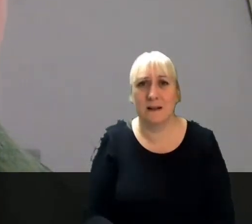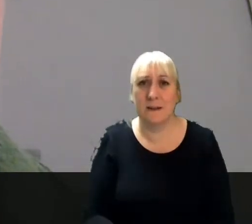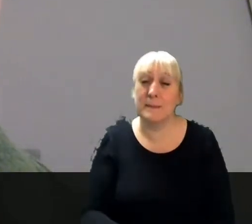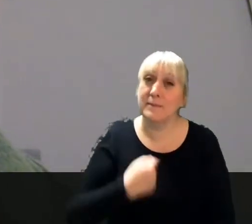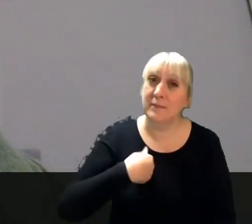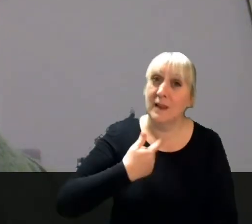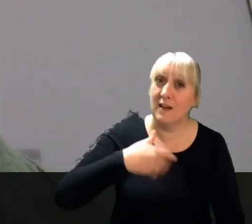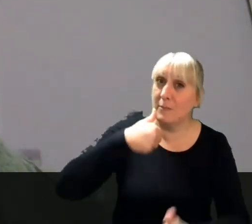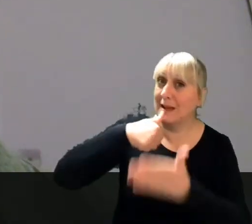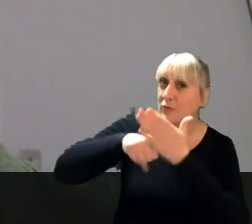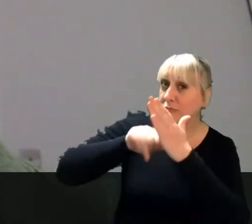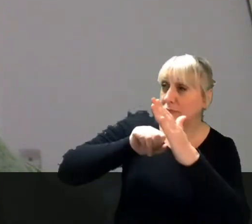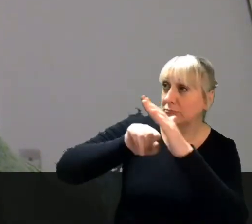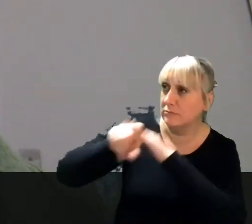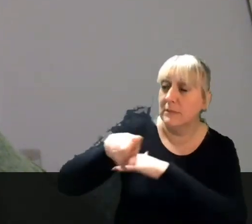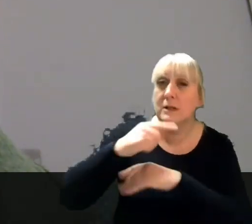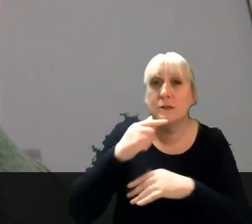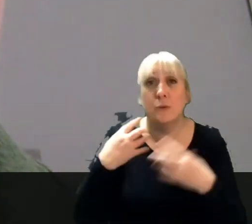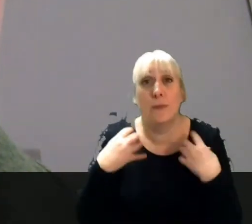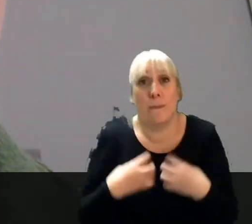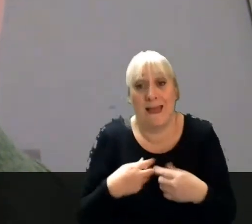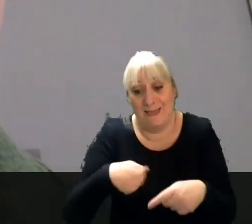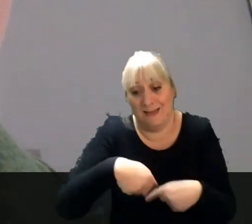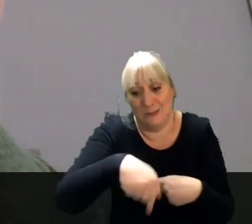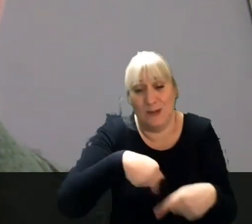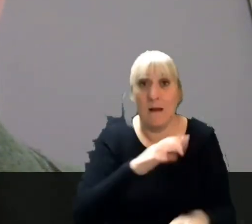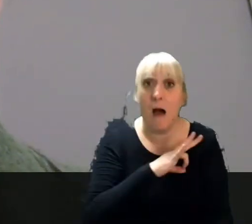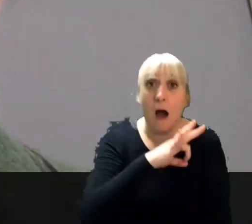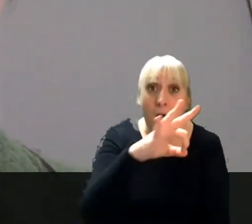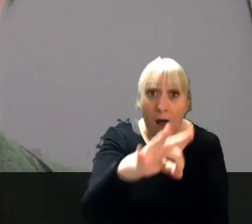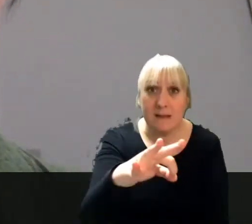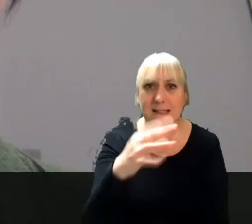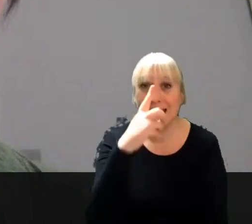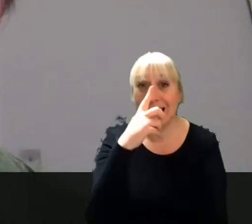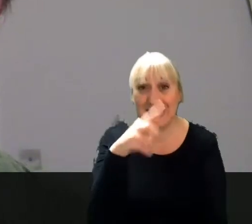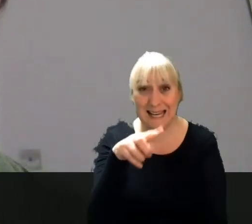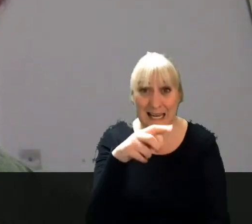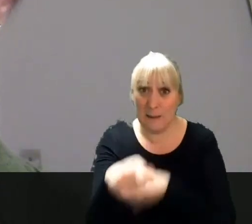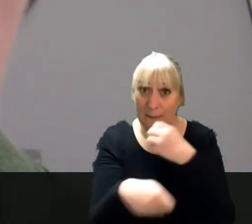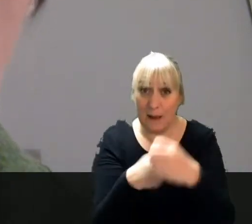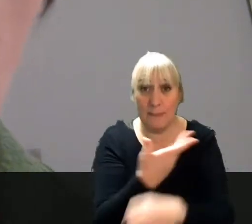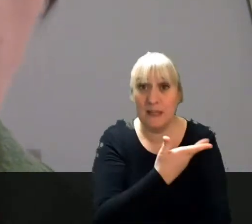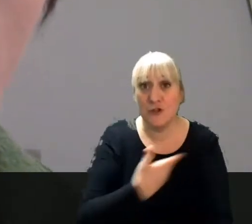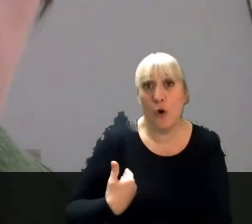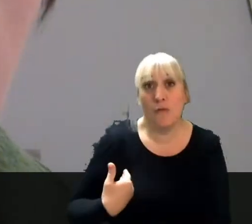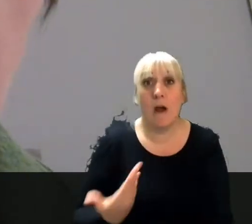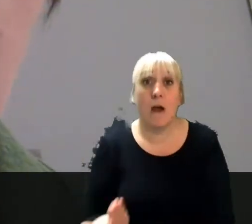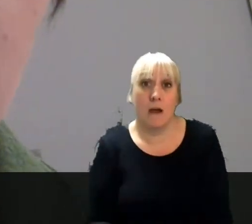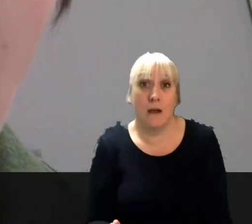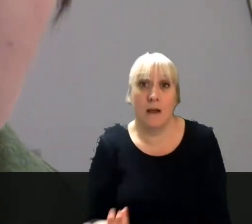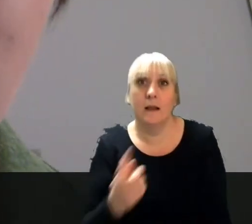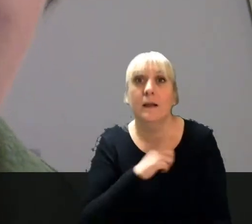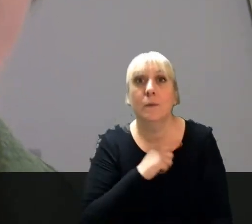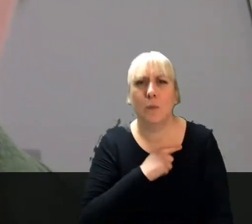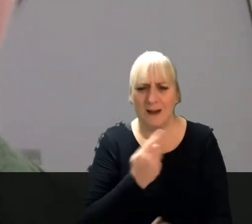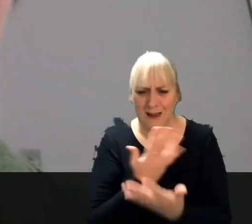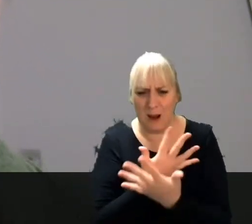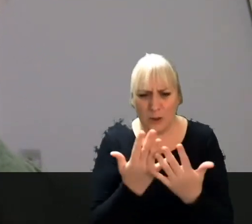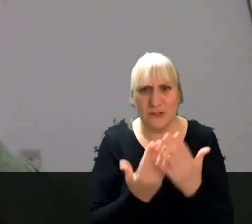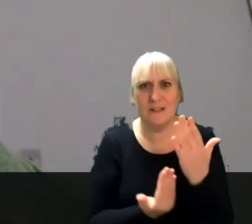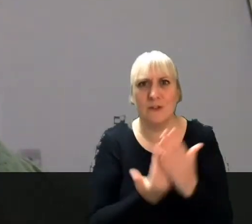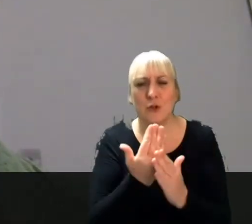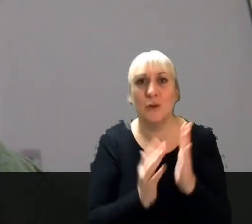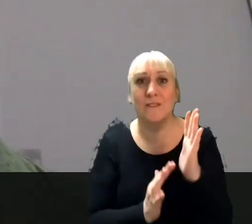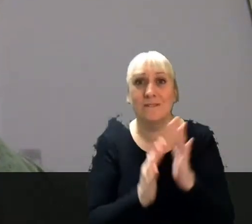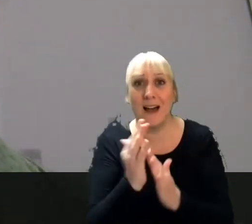this week asking that he looks at whether he could be the insurer of last resort, because we can have all these new fire safety inspectors. They